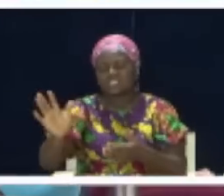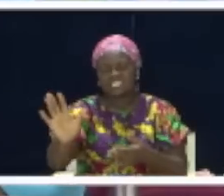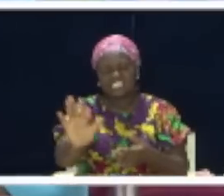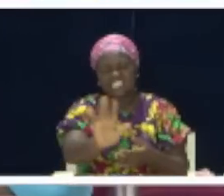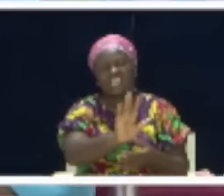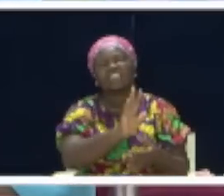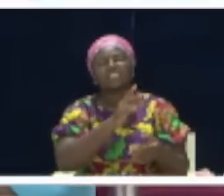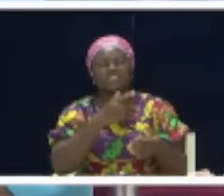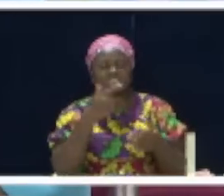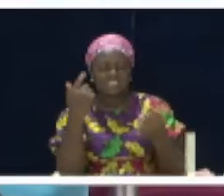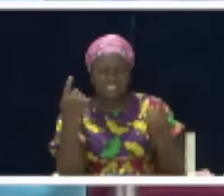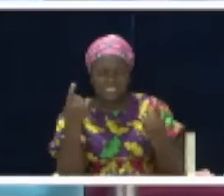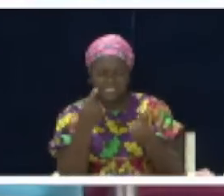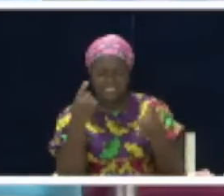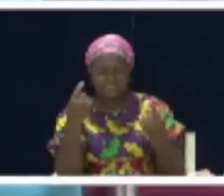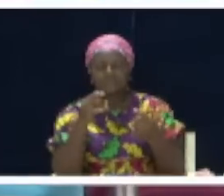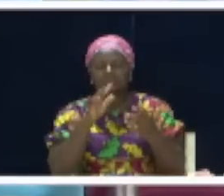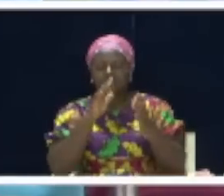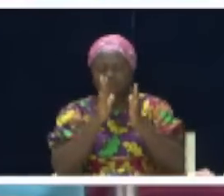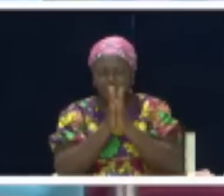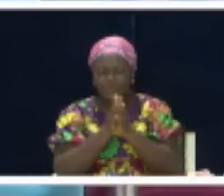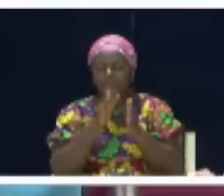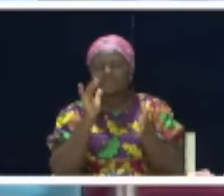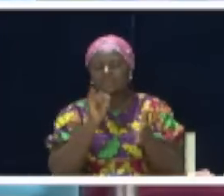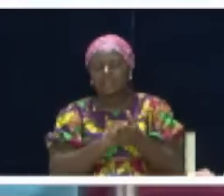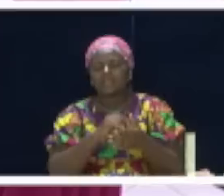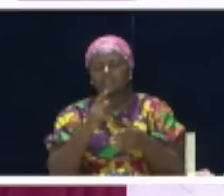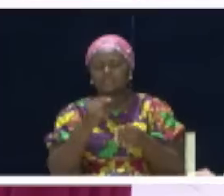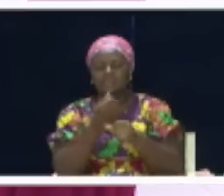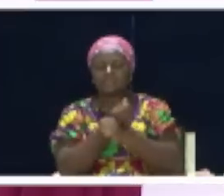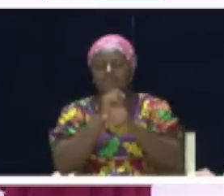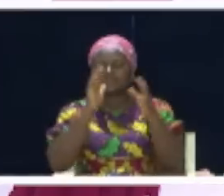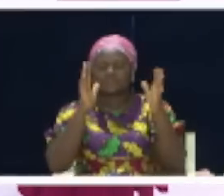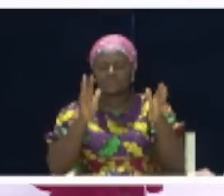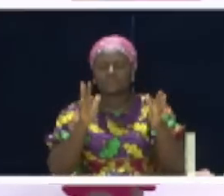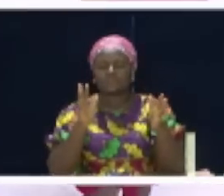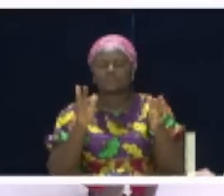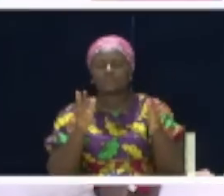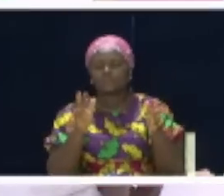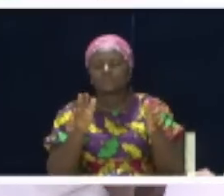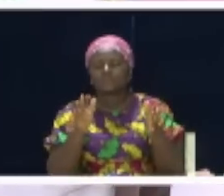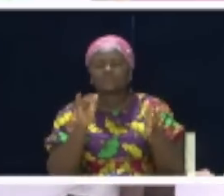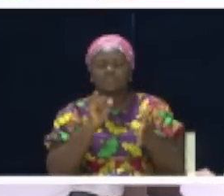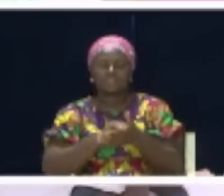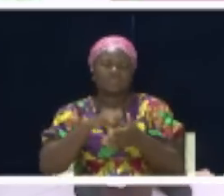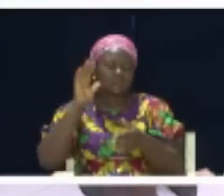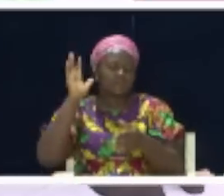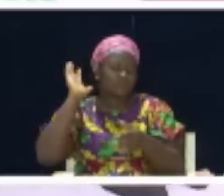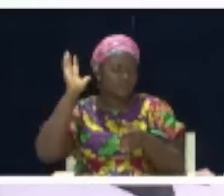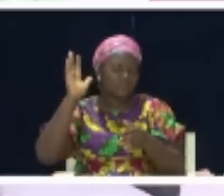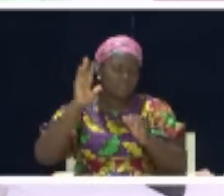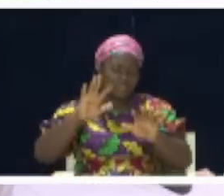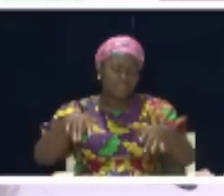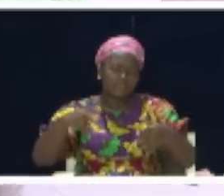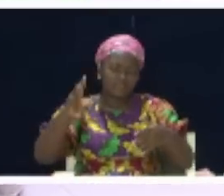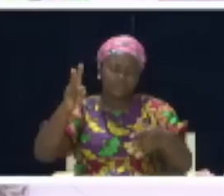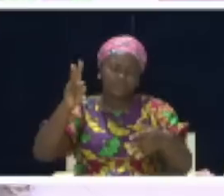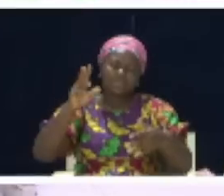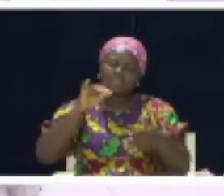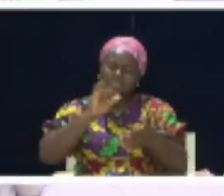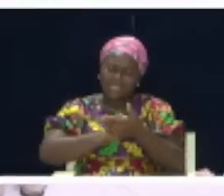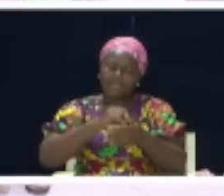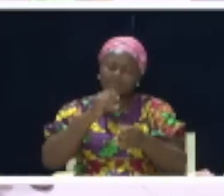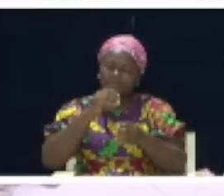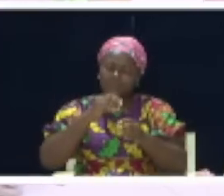Pray that the salvation that made them brand new creatures, that make you brand